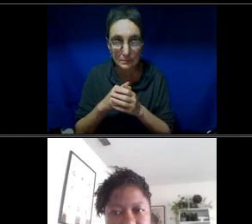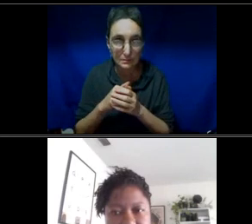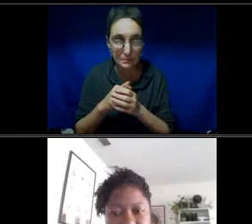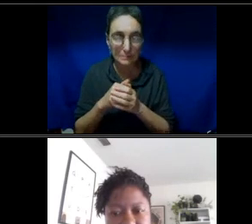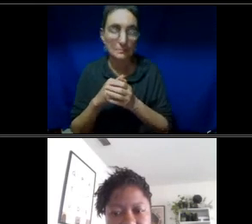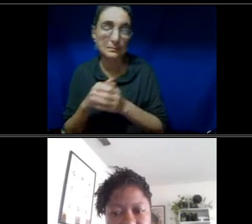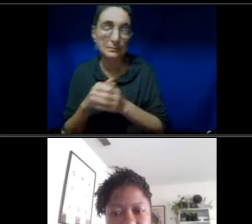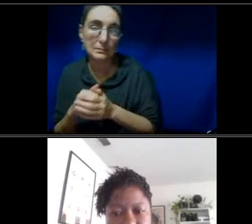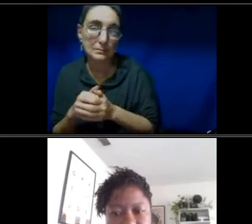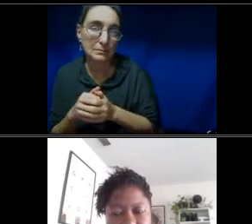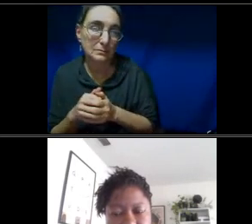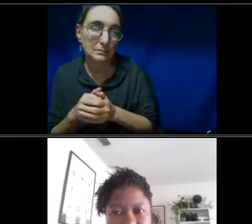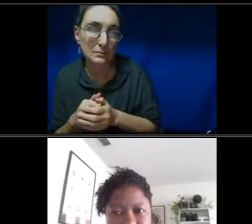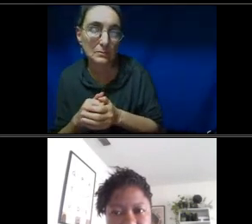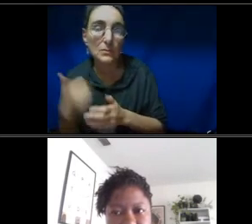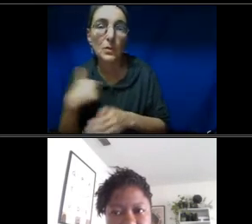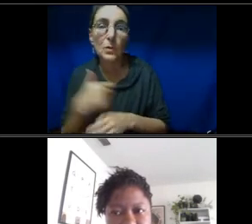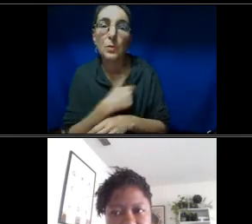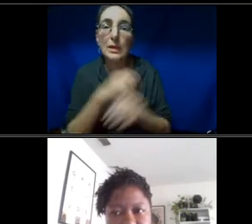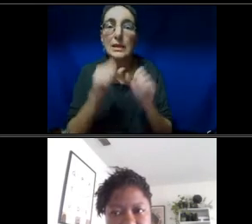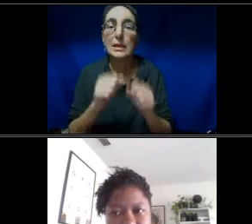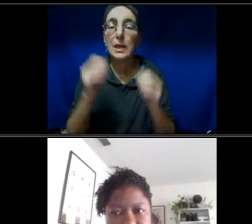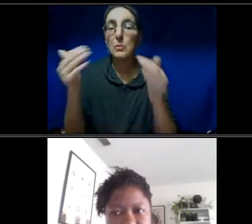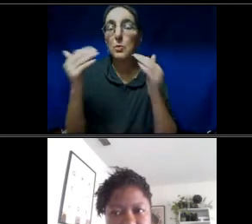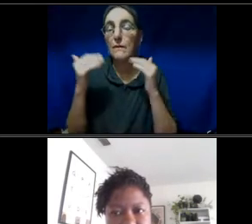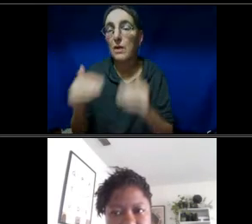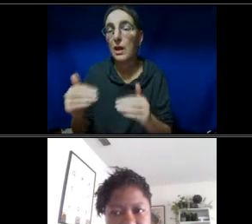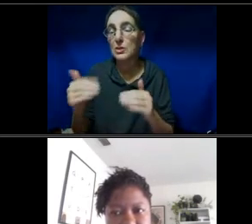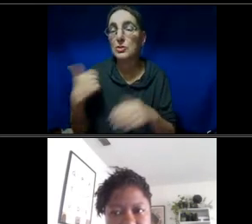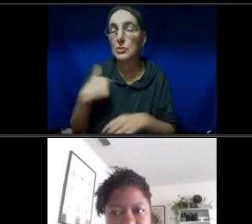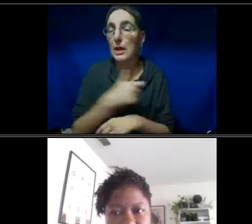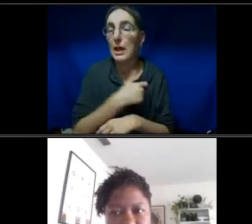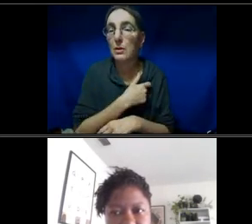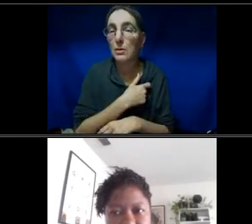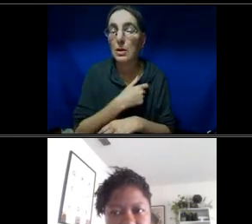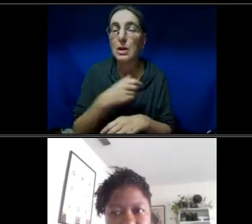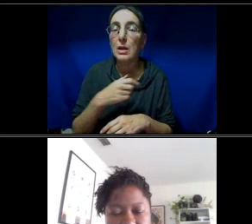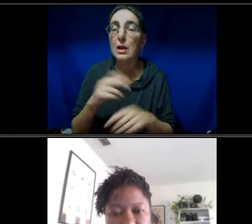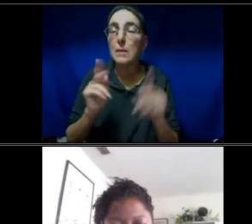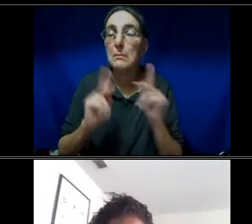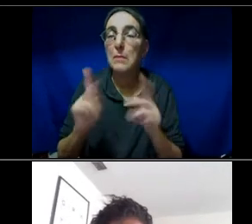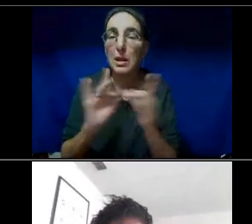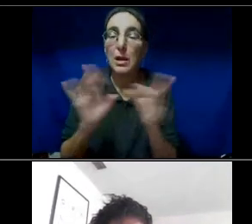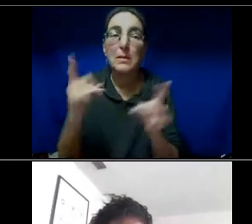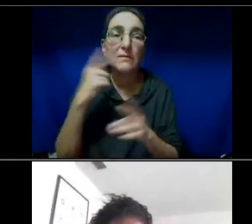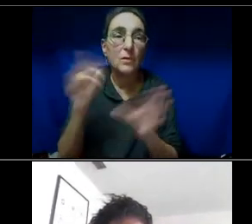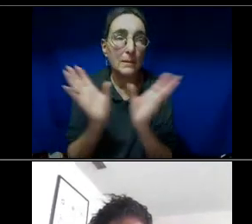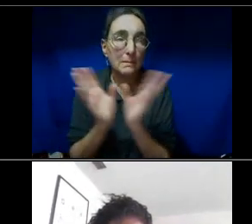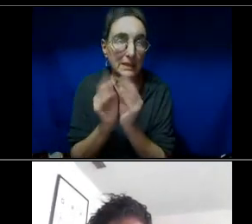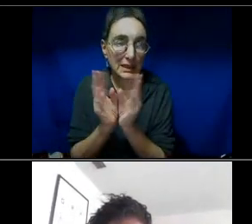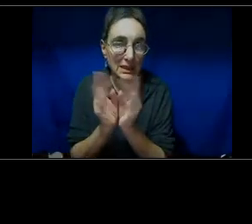And we can move on to our public comment for the meeting.